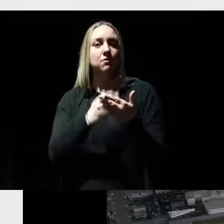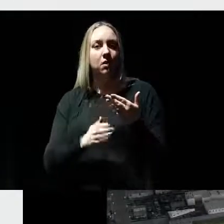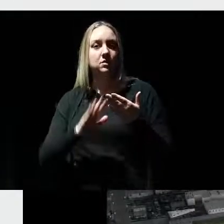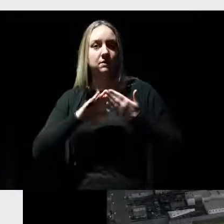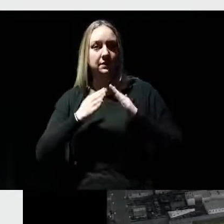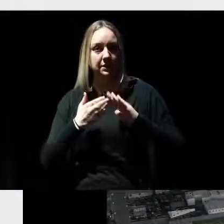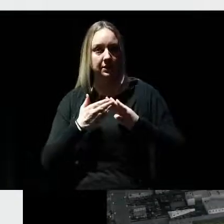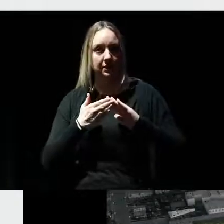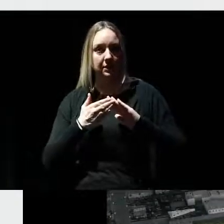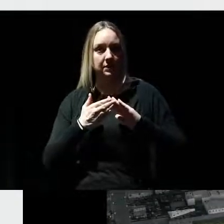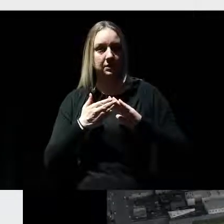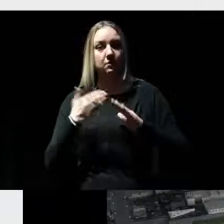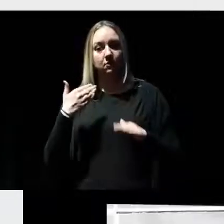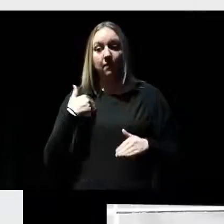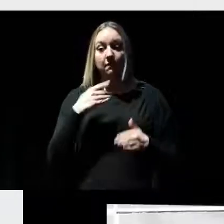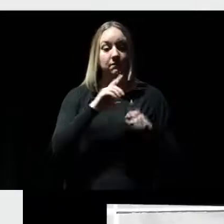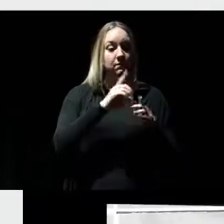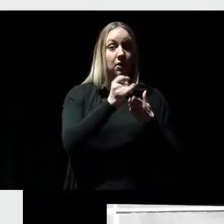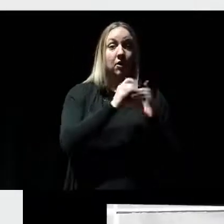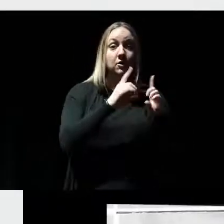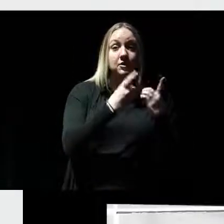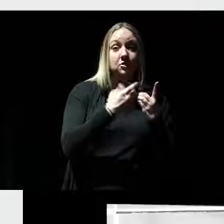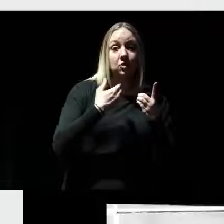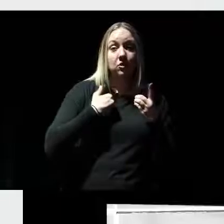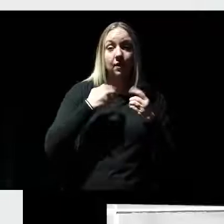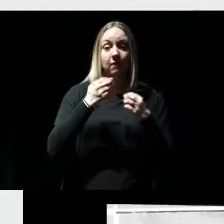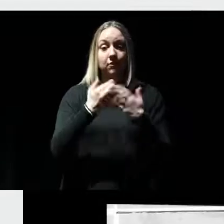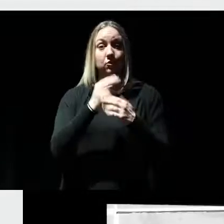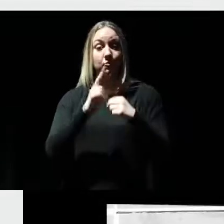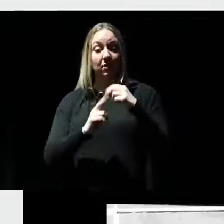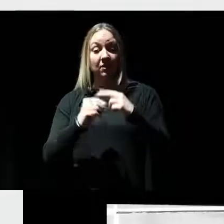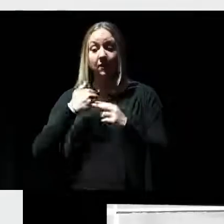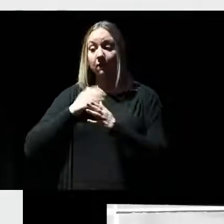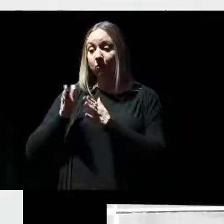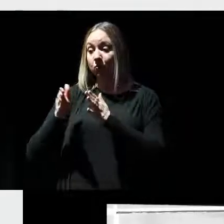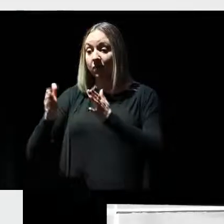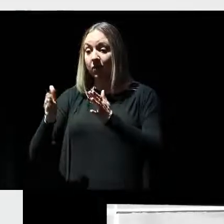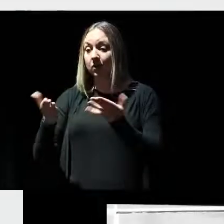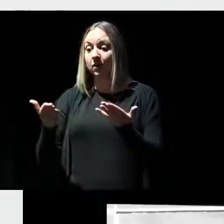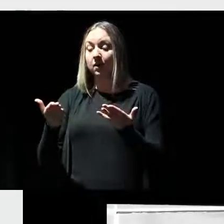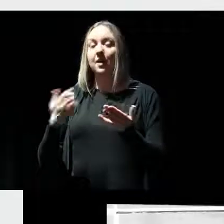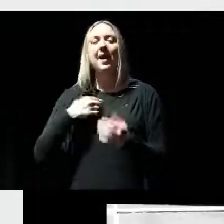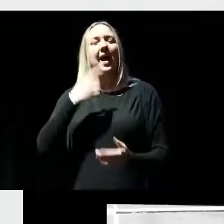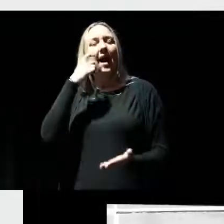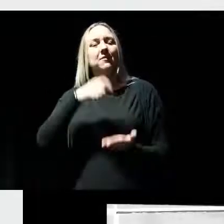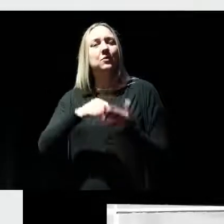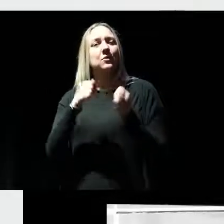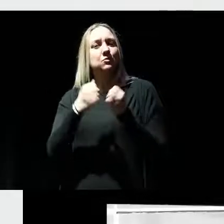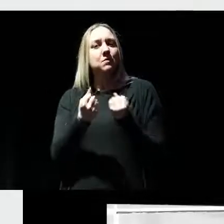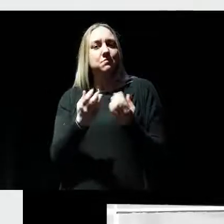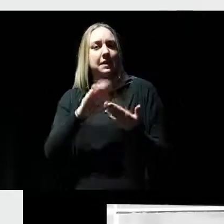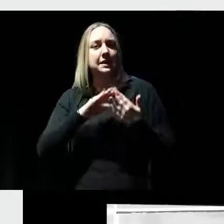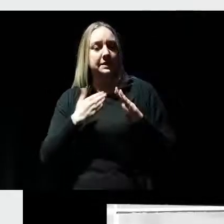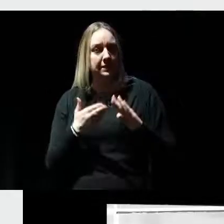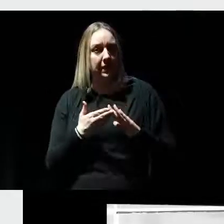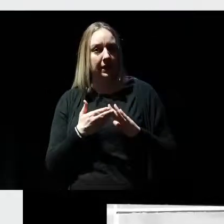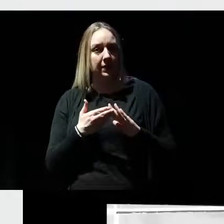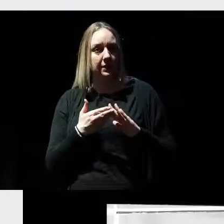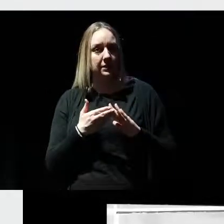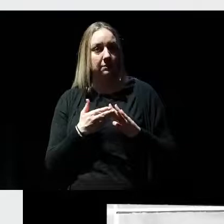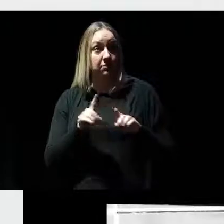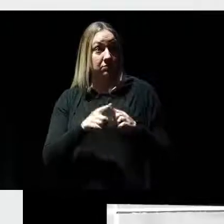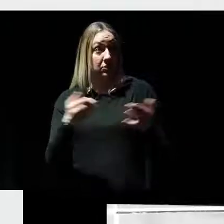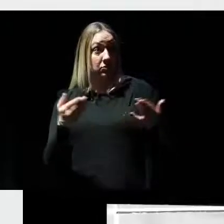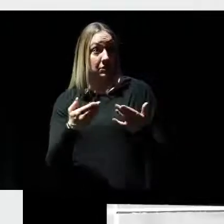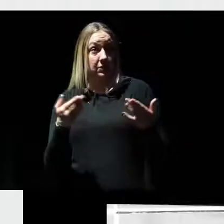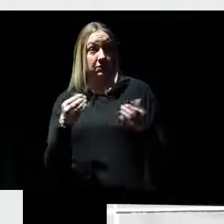district with this new amenity. And I've noticed in many cities, and even here in Rochester, that infrastructure, especially